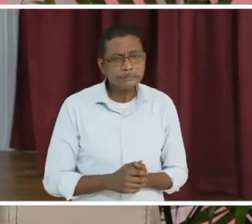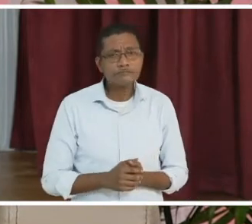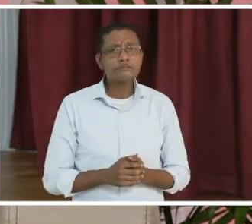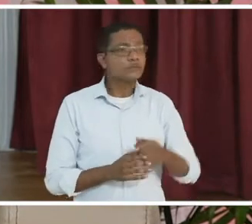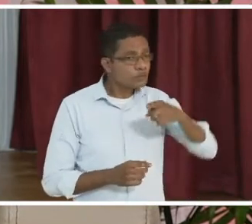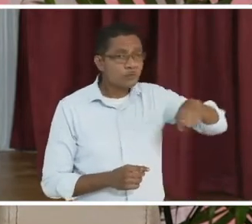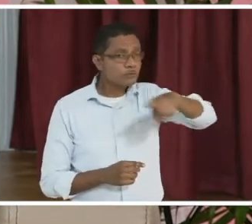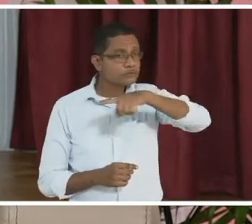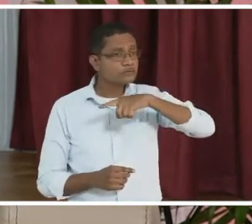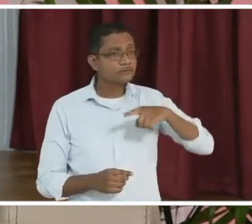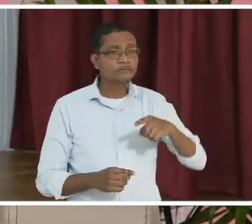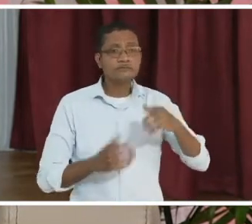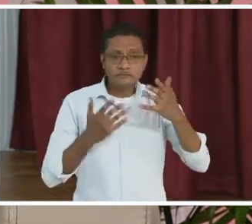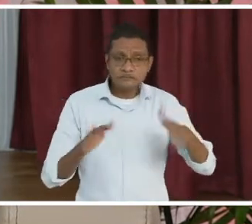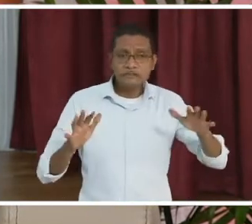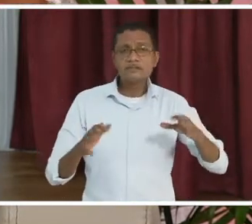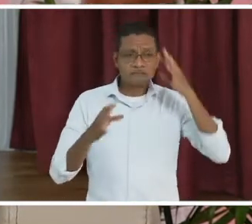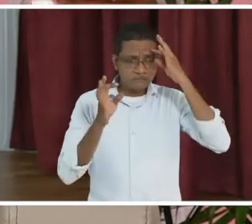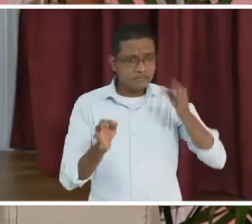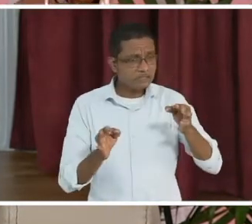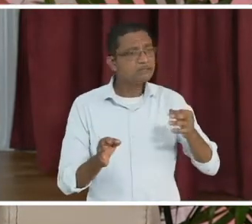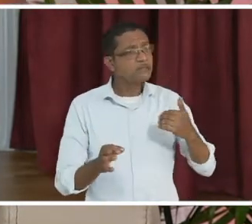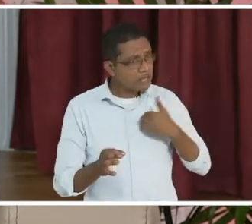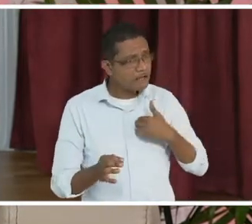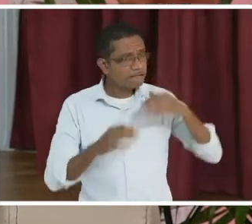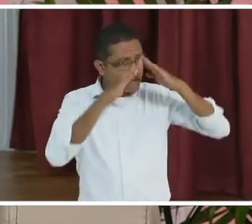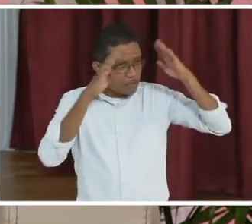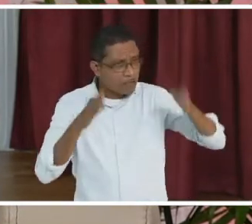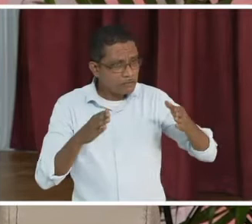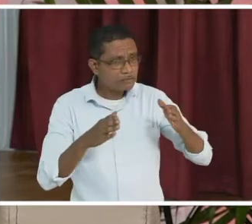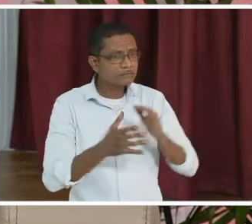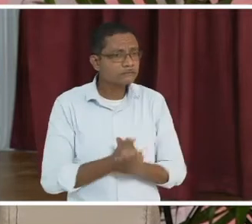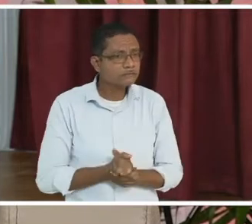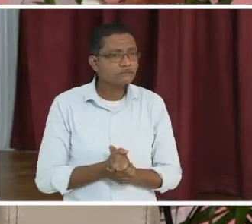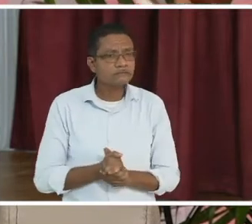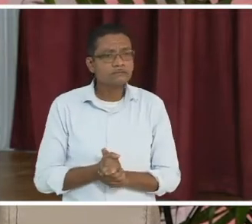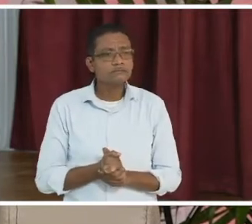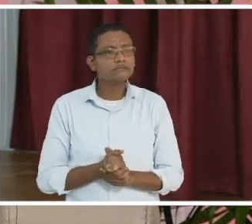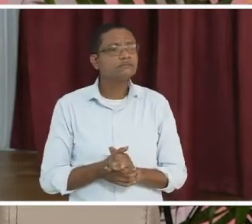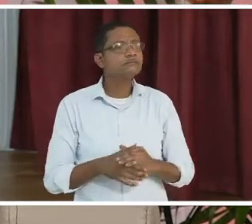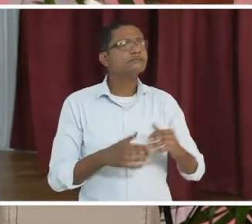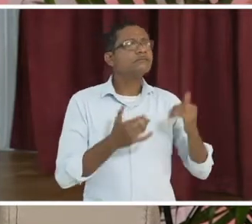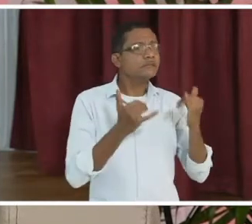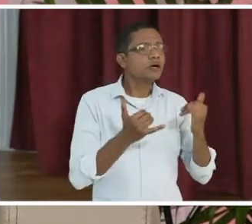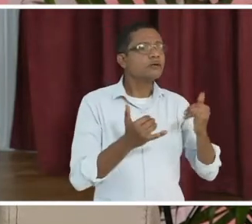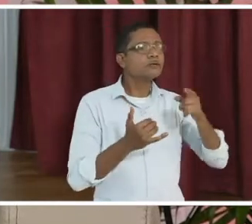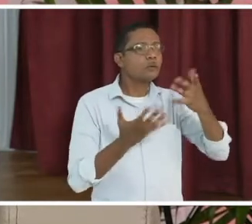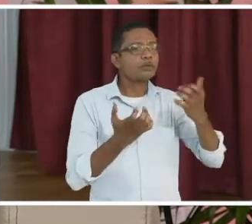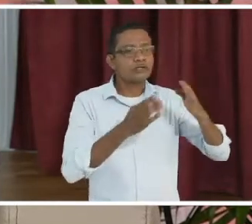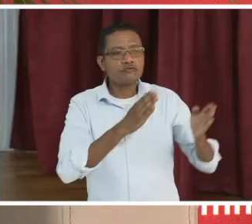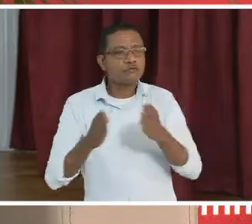already decided we have the property, we are looking at actual acquisition and doing the mortgage now, we head to Ttmf, and what happens